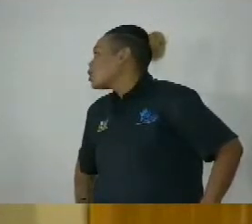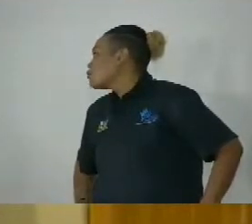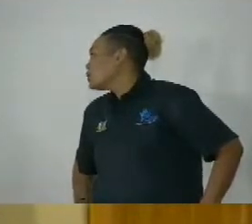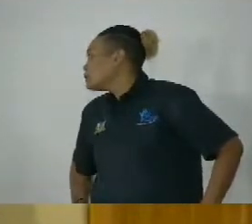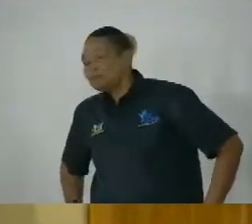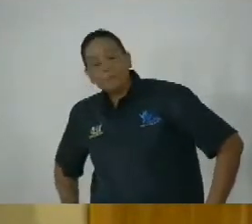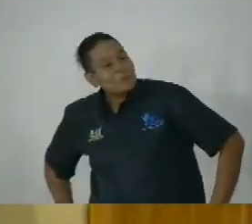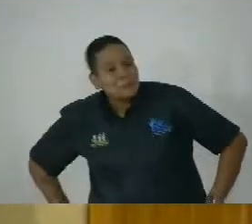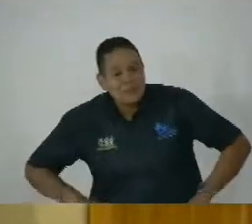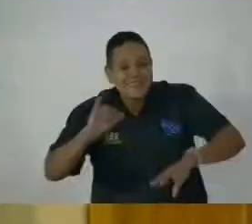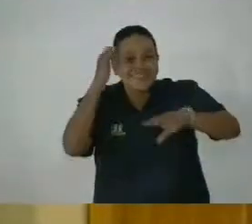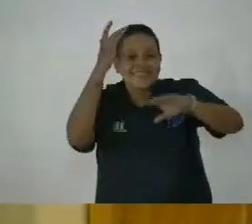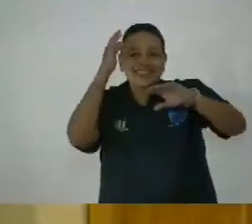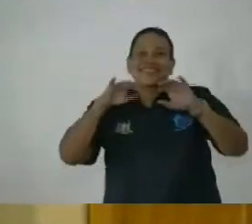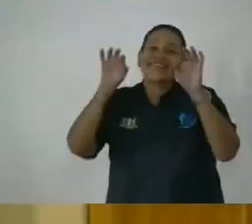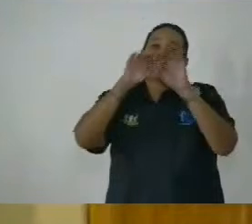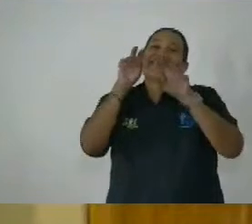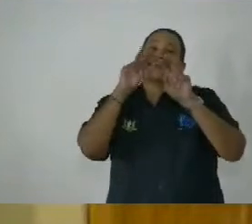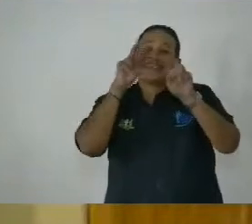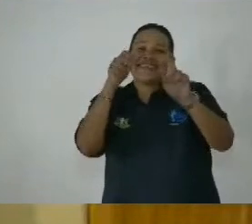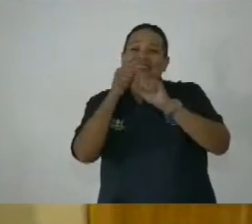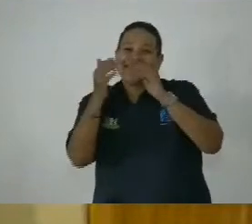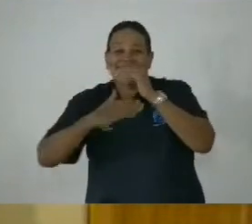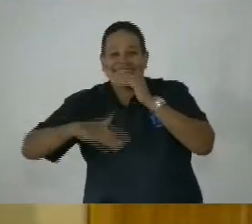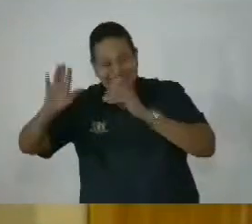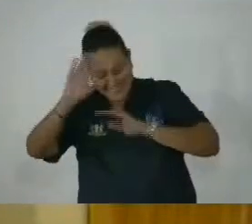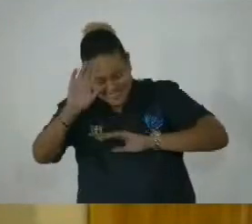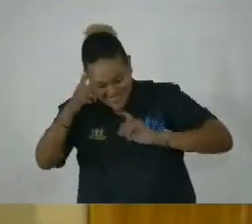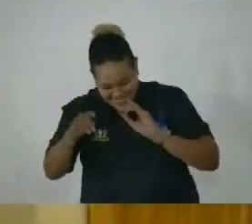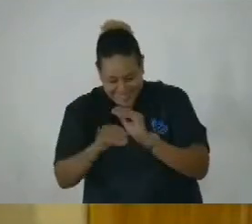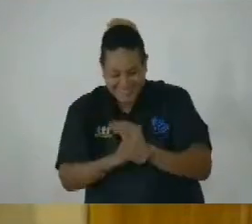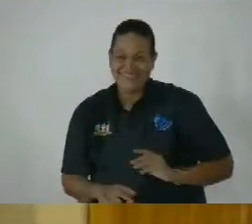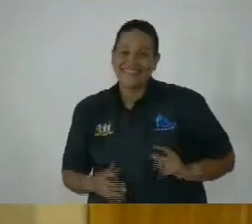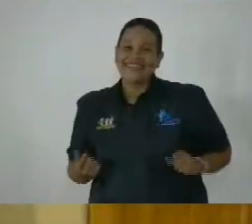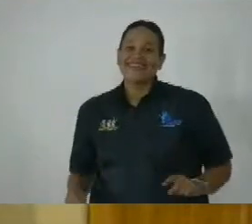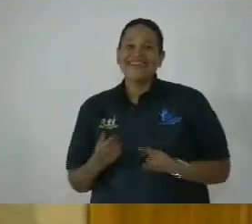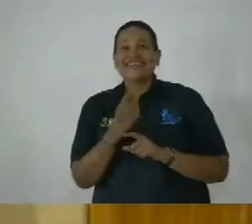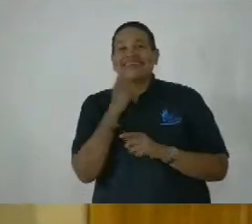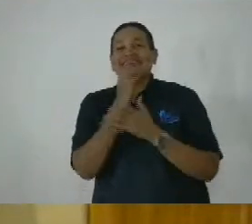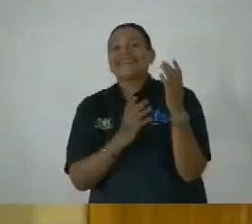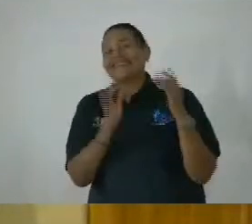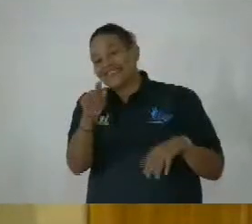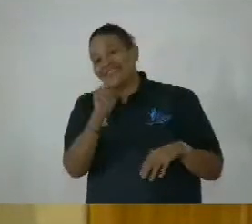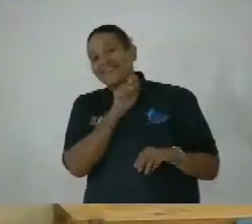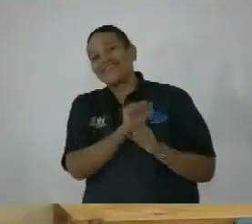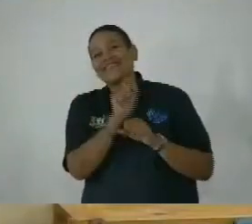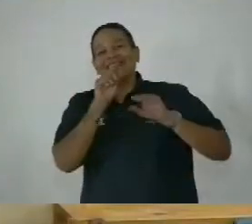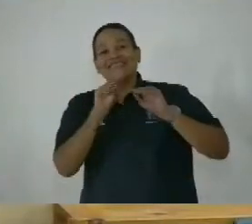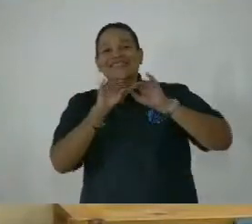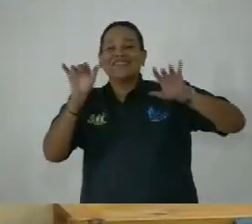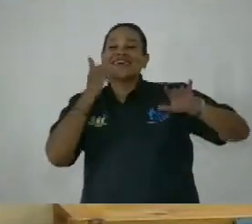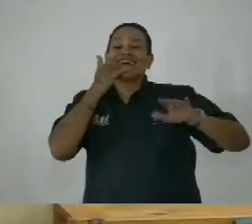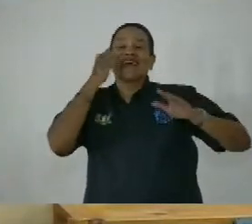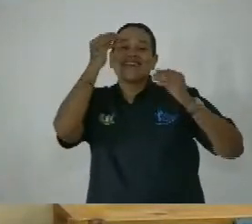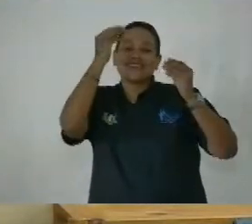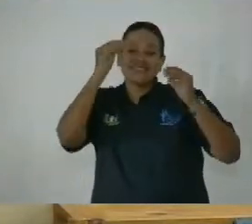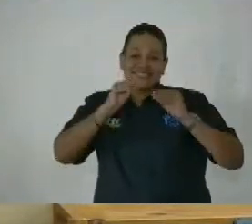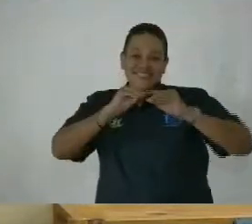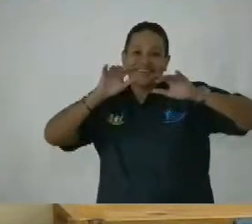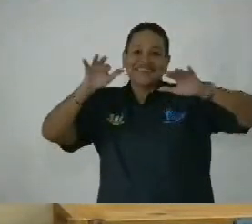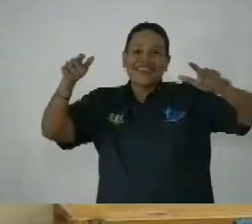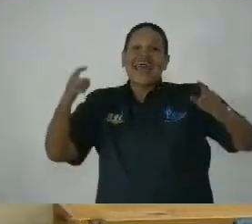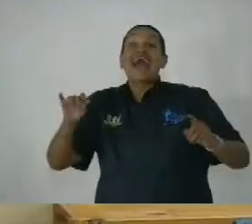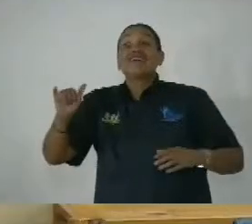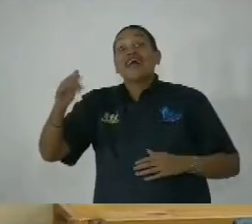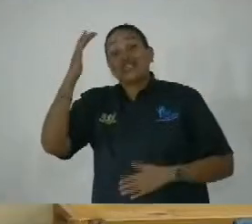why it is important to look beyond the noise. In some cases, they may even spread misinformation.